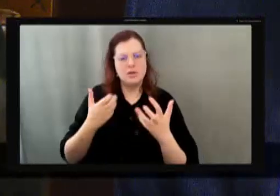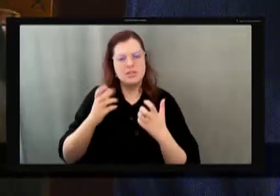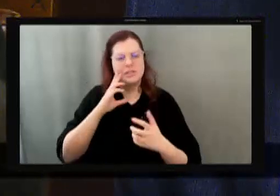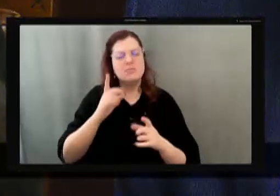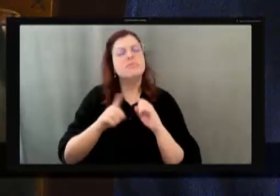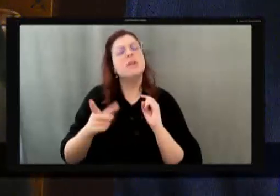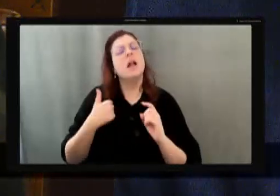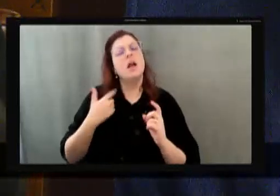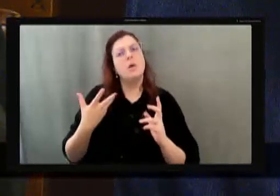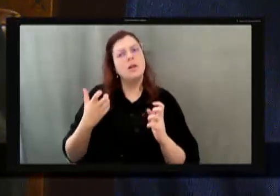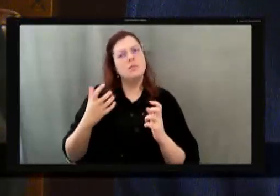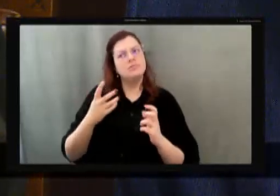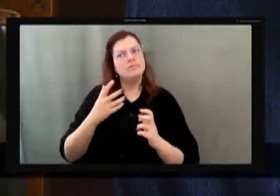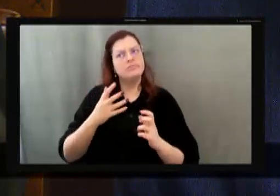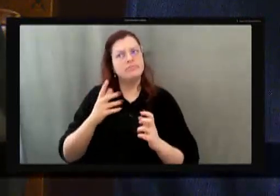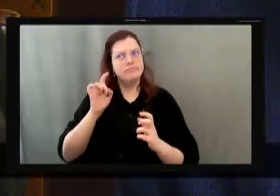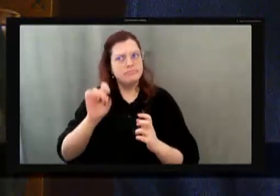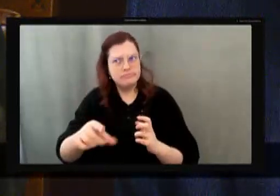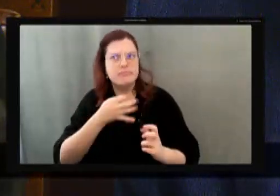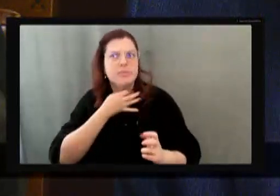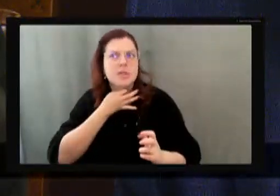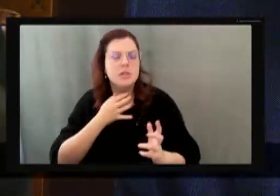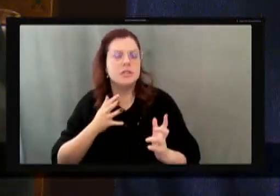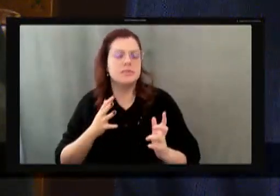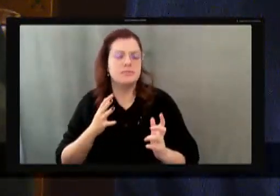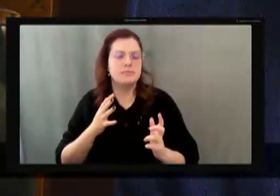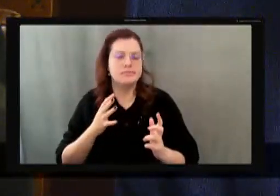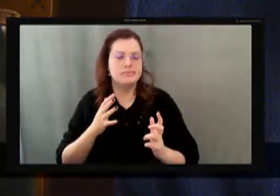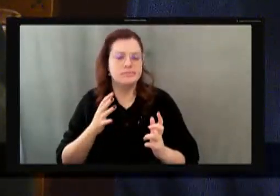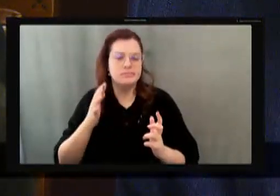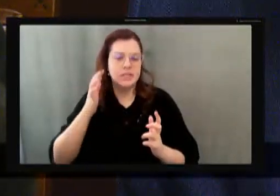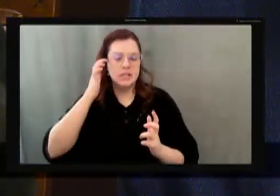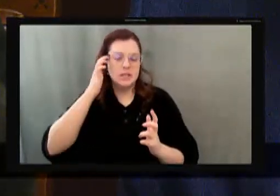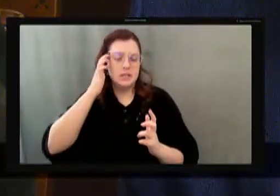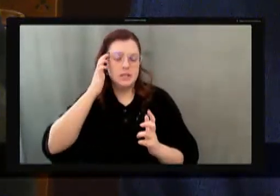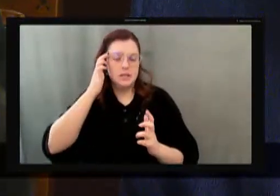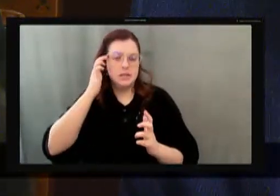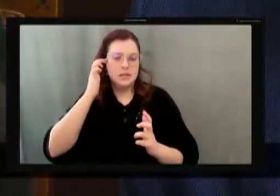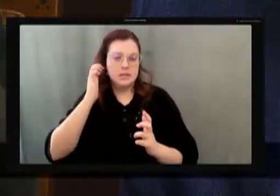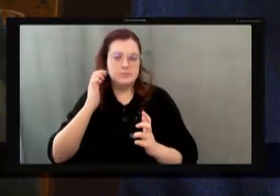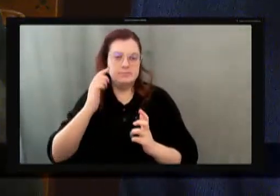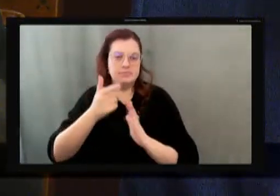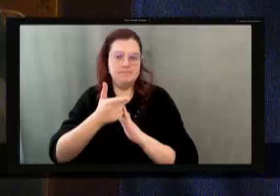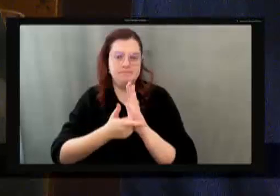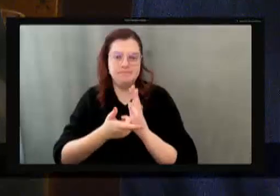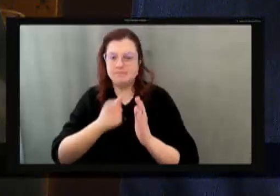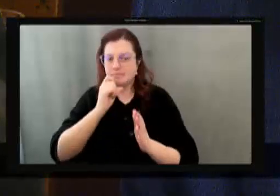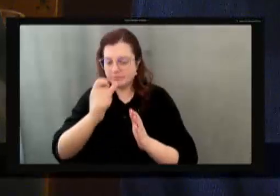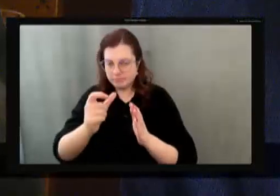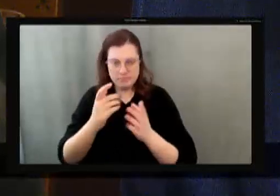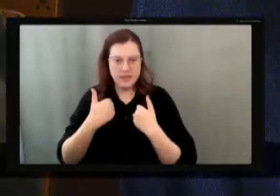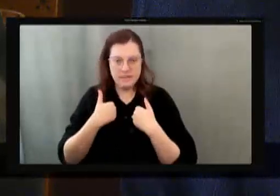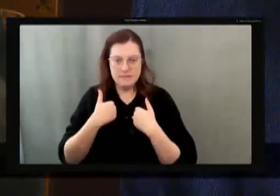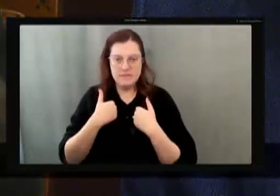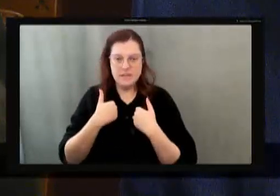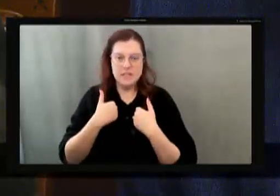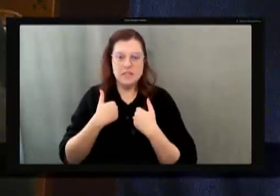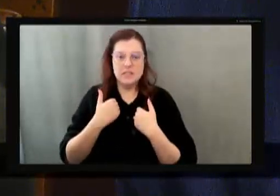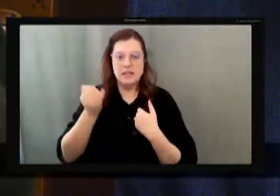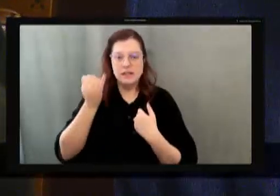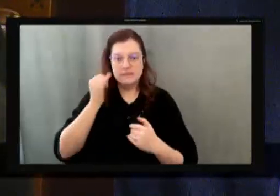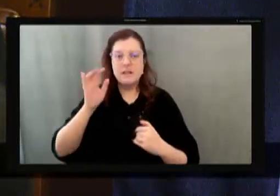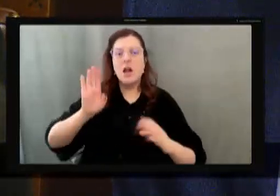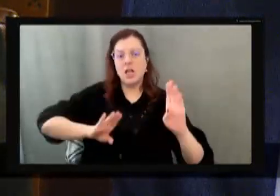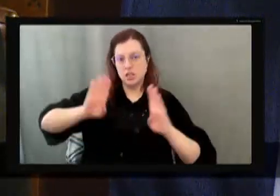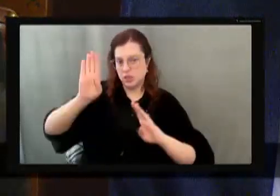I was curious about, though, it doesn't say on the legislation that came to us if this went to auction.